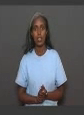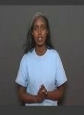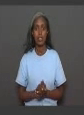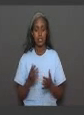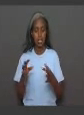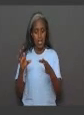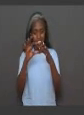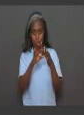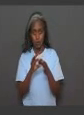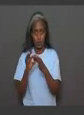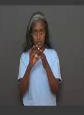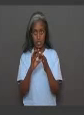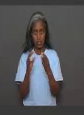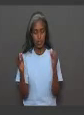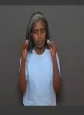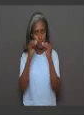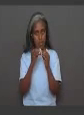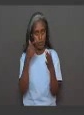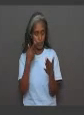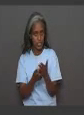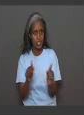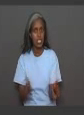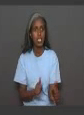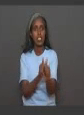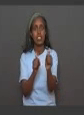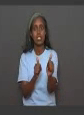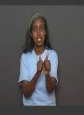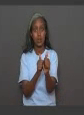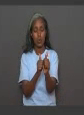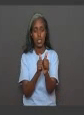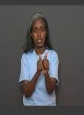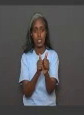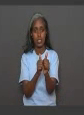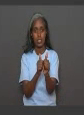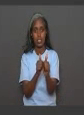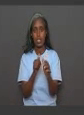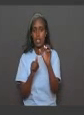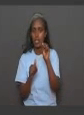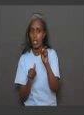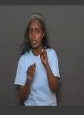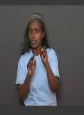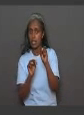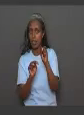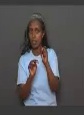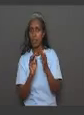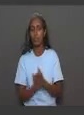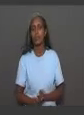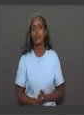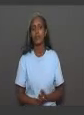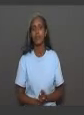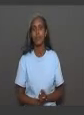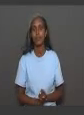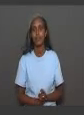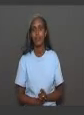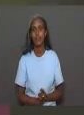The associated sum of this sequence is Sn.